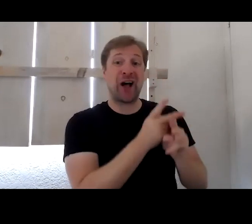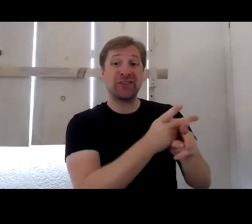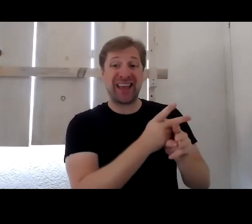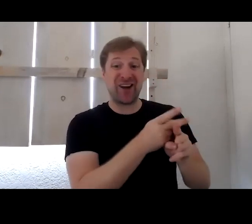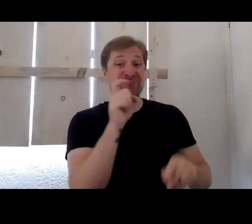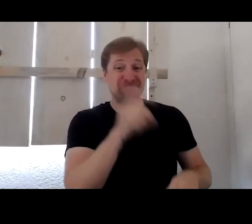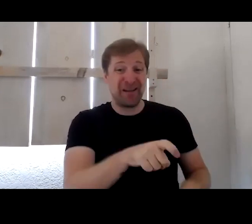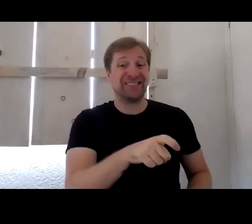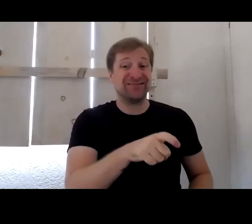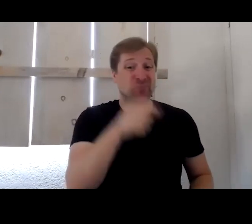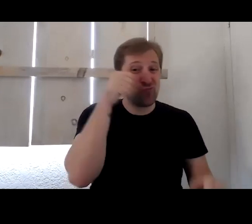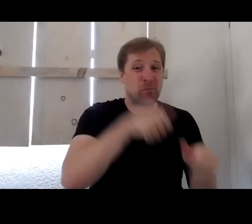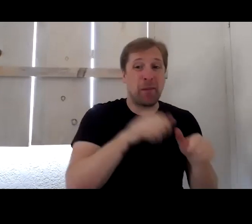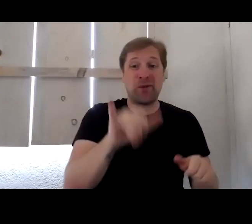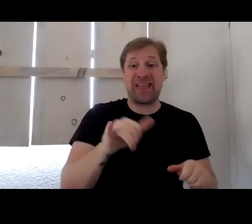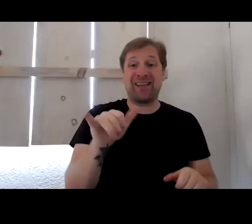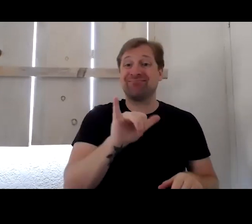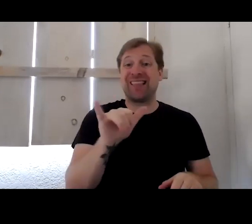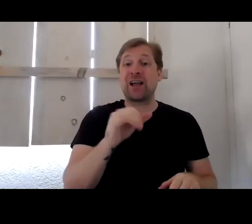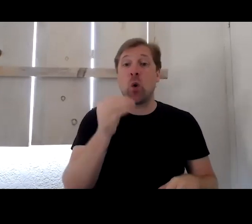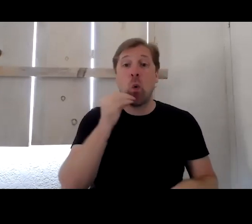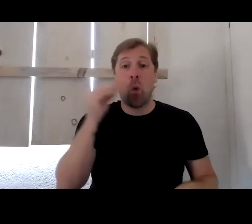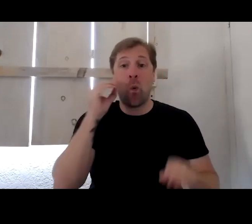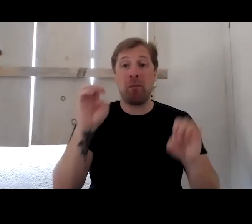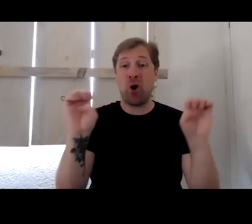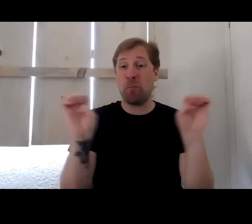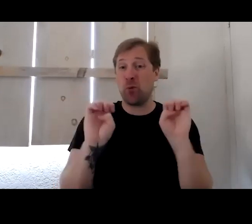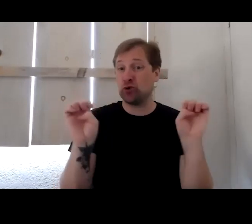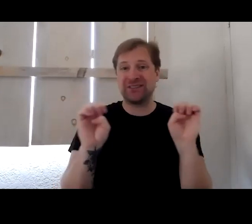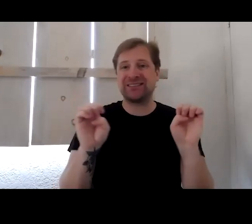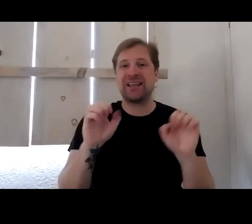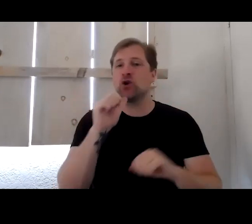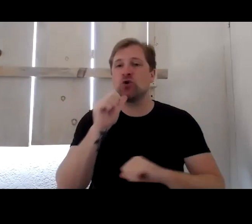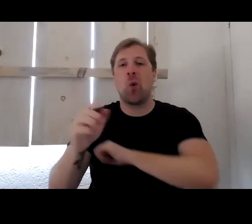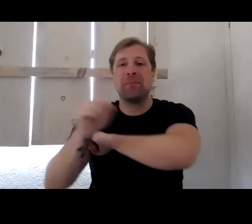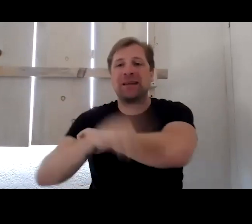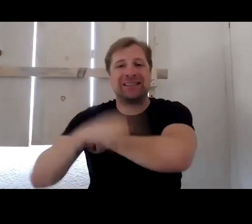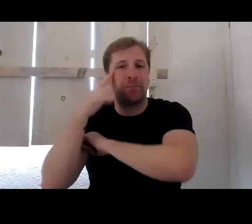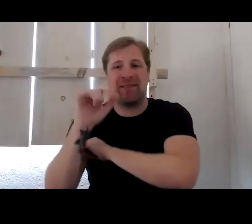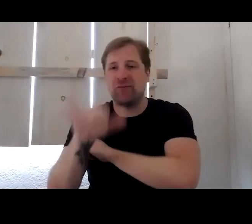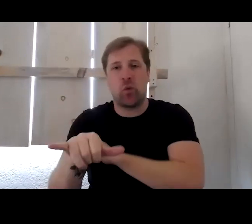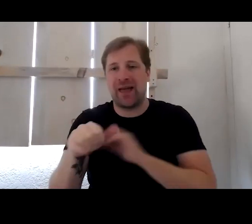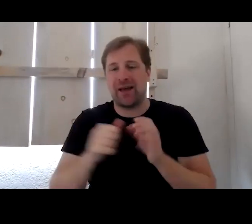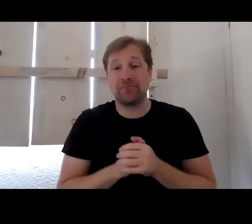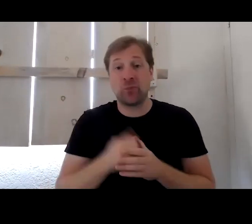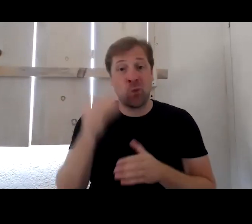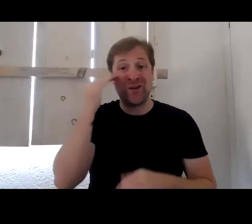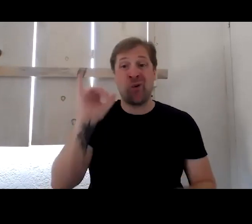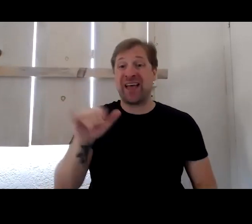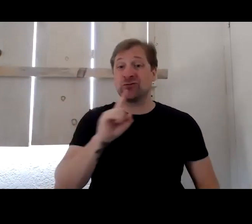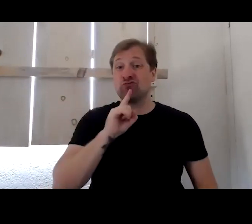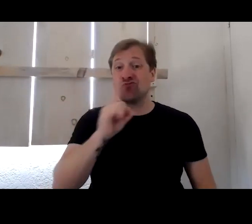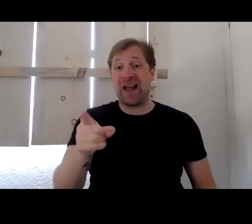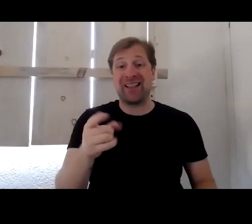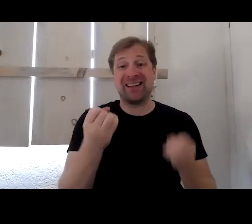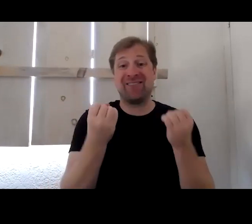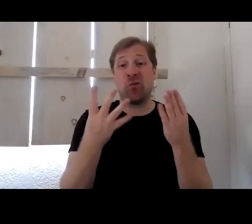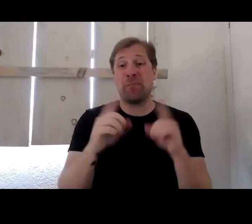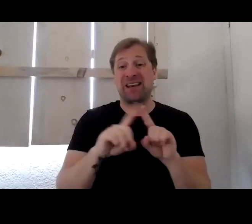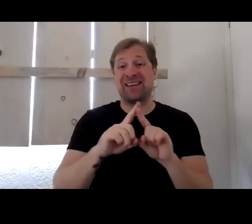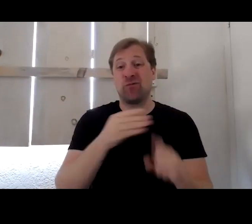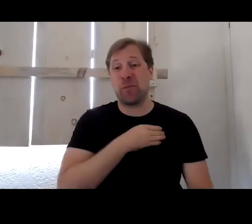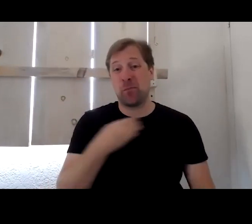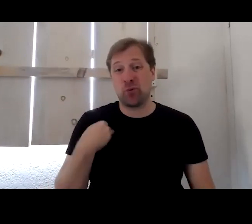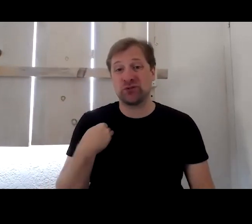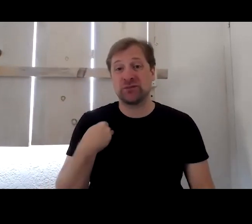home emergency that could impact your lesson plan, you're not going to be disciplined for that. Because we know that's a reality for a lot of our members.